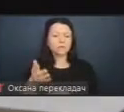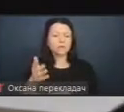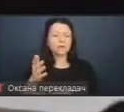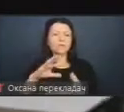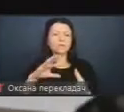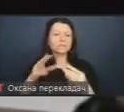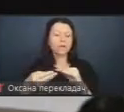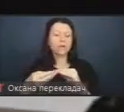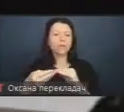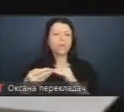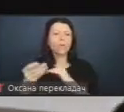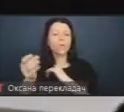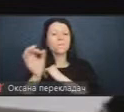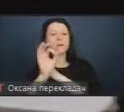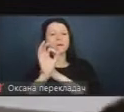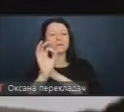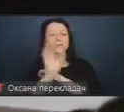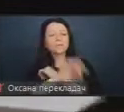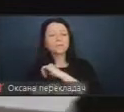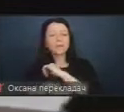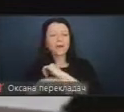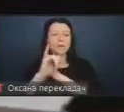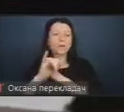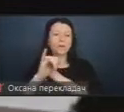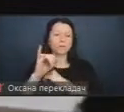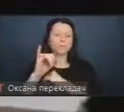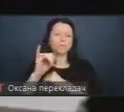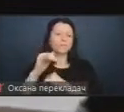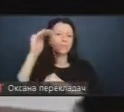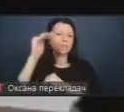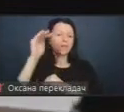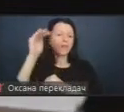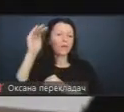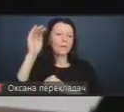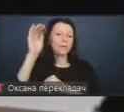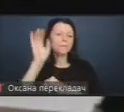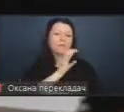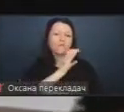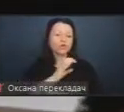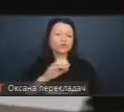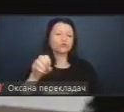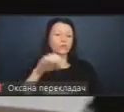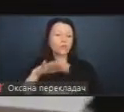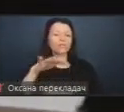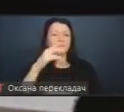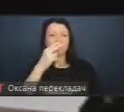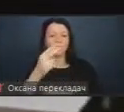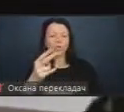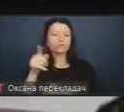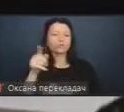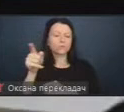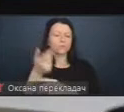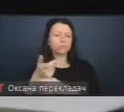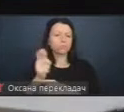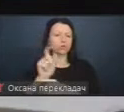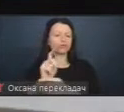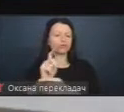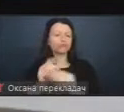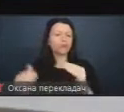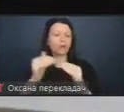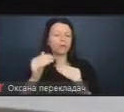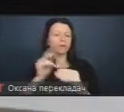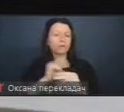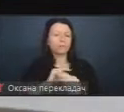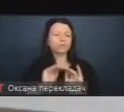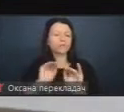slightly higher employment rates of persons with disabilities, but still far below